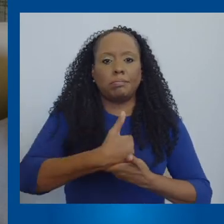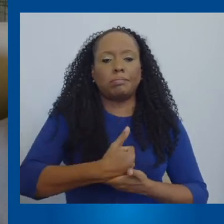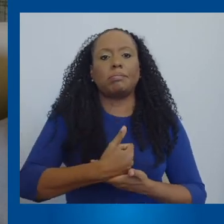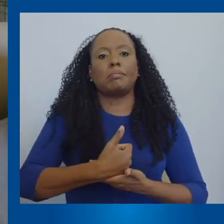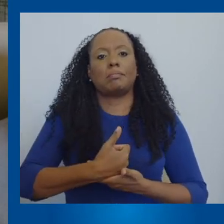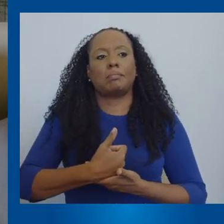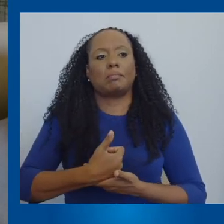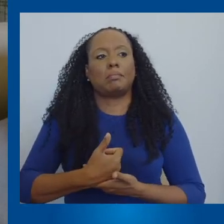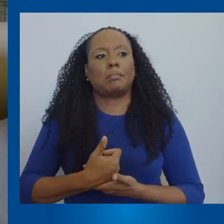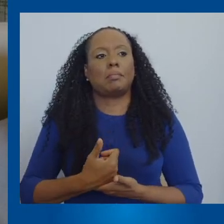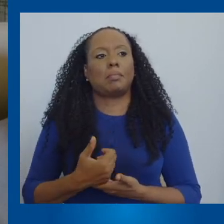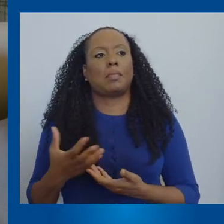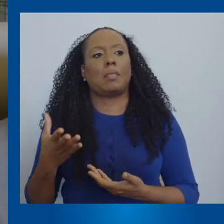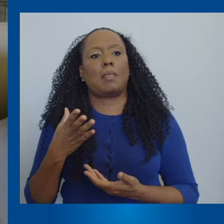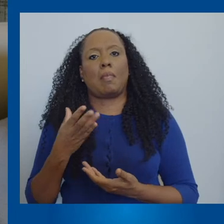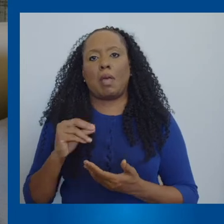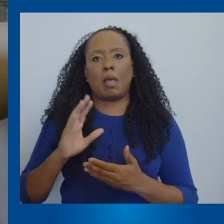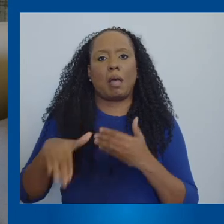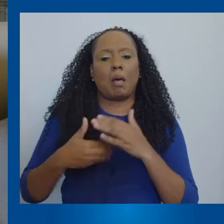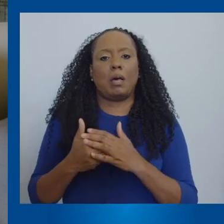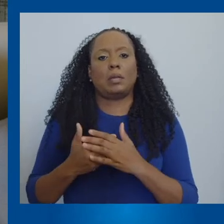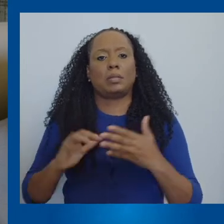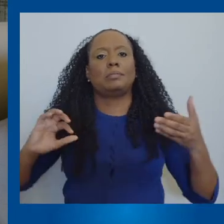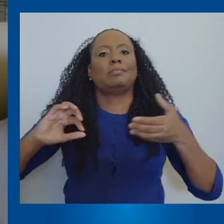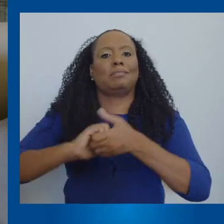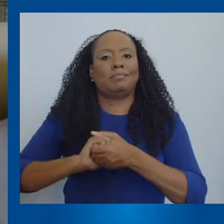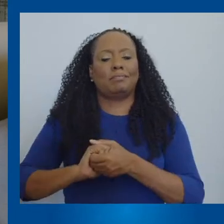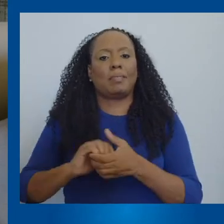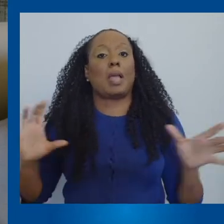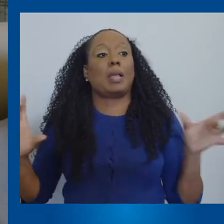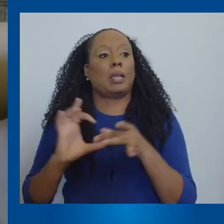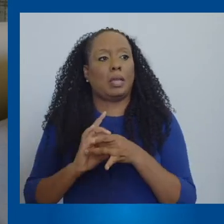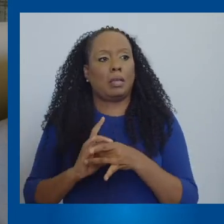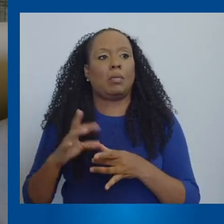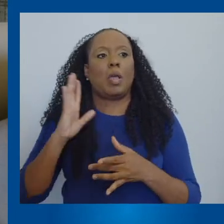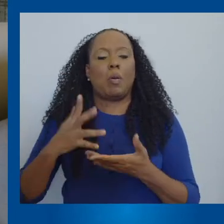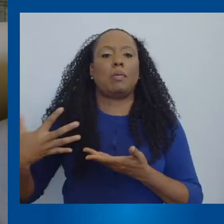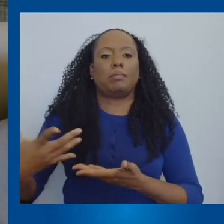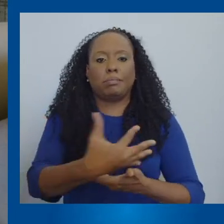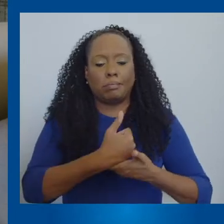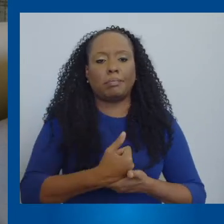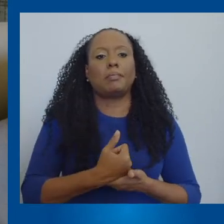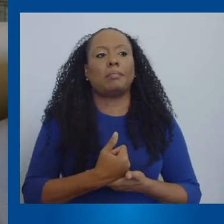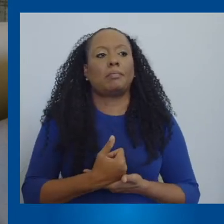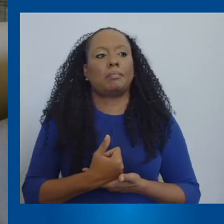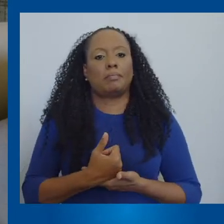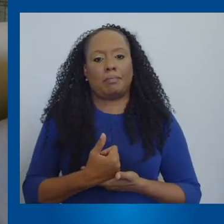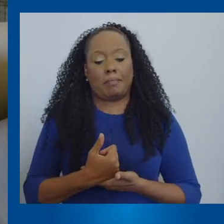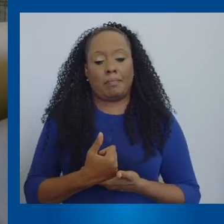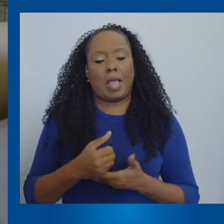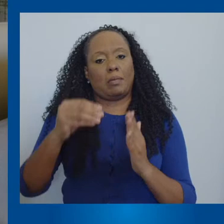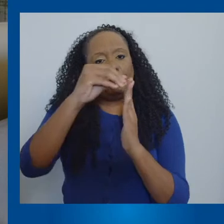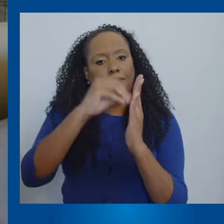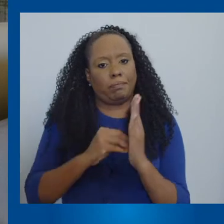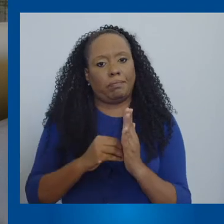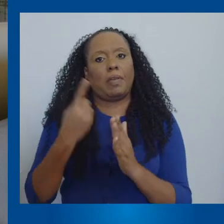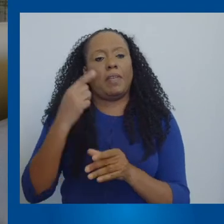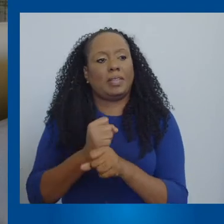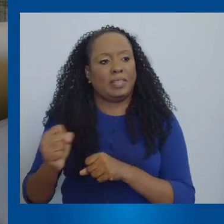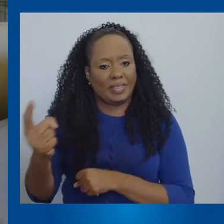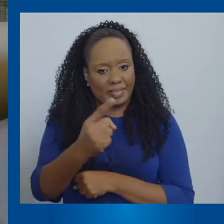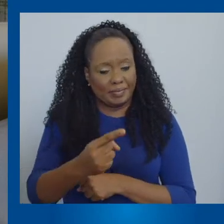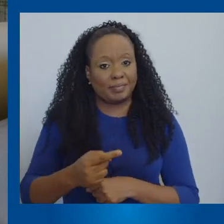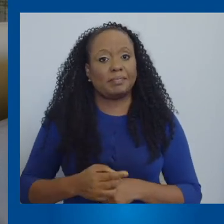multi-stakeholder partnership platform for AMR, we will be start to collate this information. And then we need to